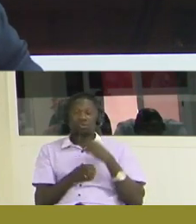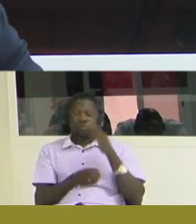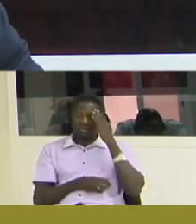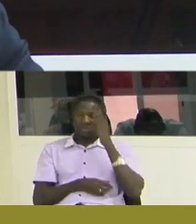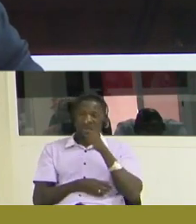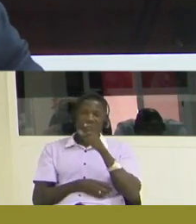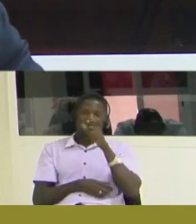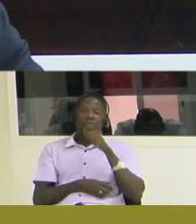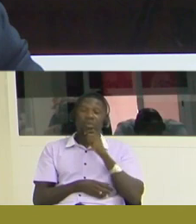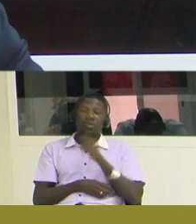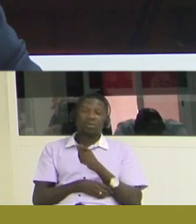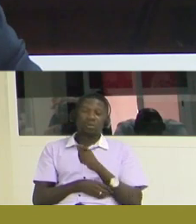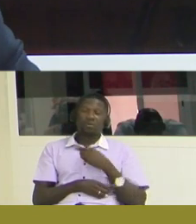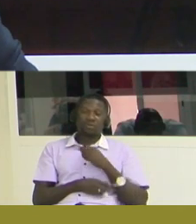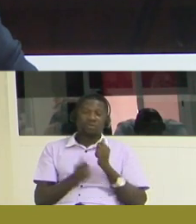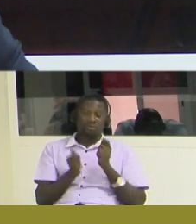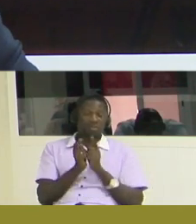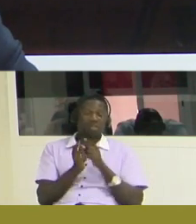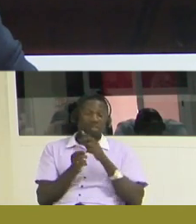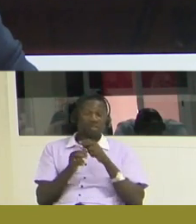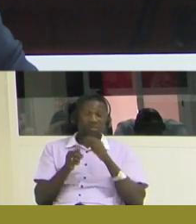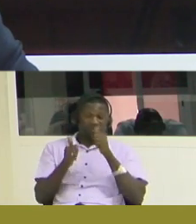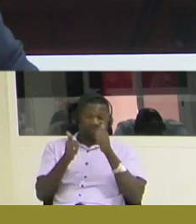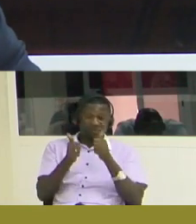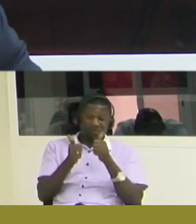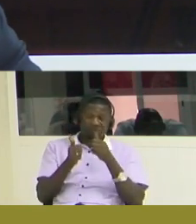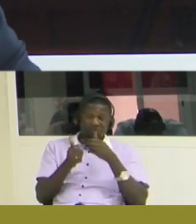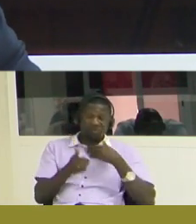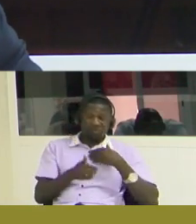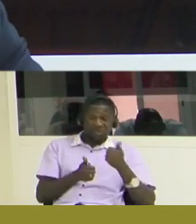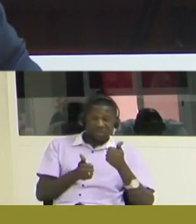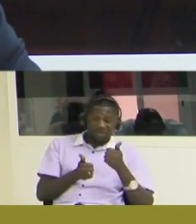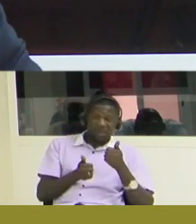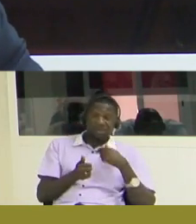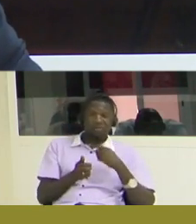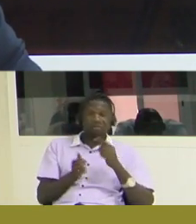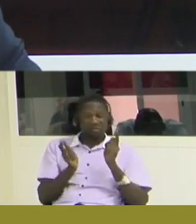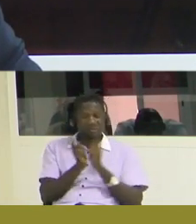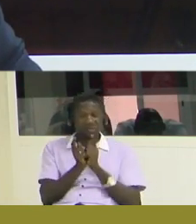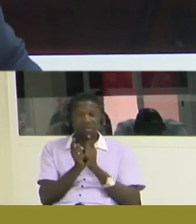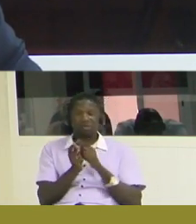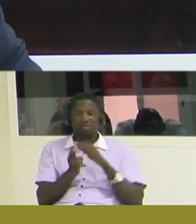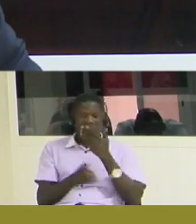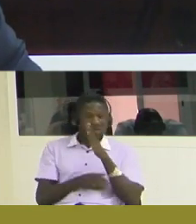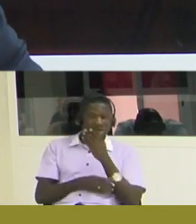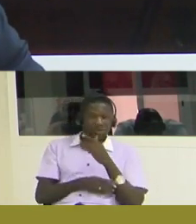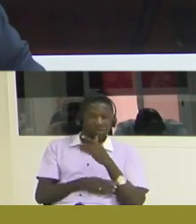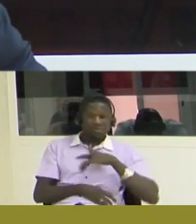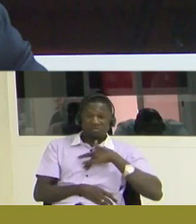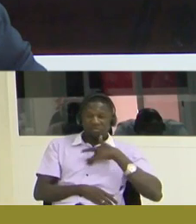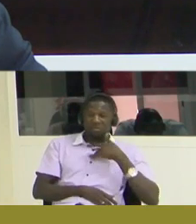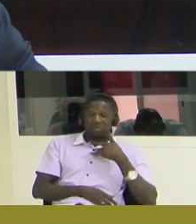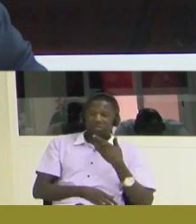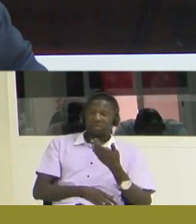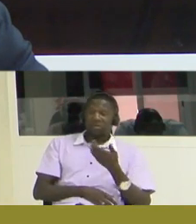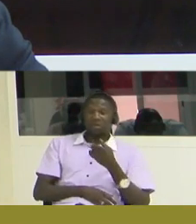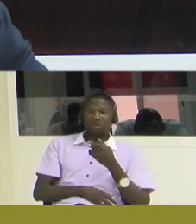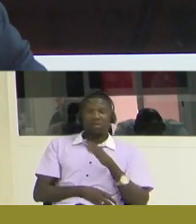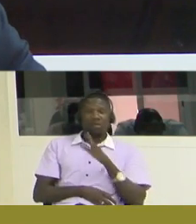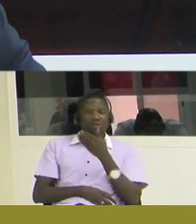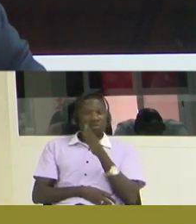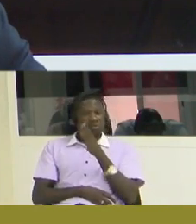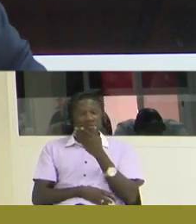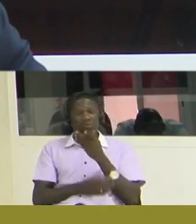in the correct mood to be able to put certain things across otherwise he will feel that that